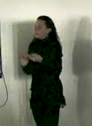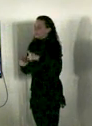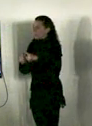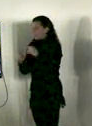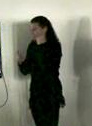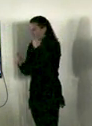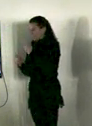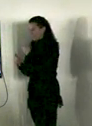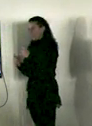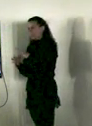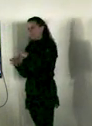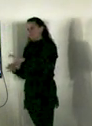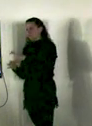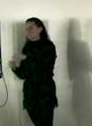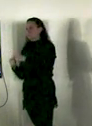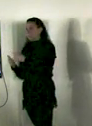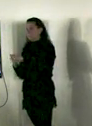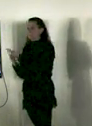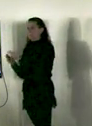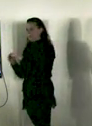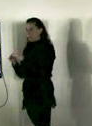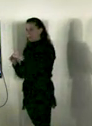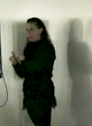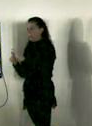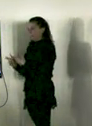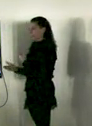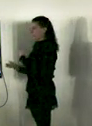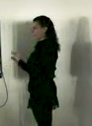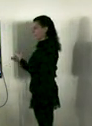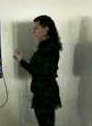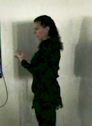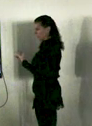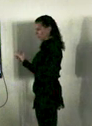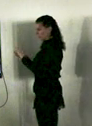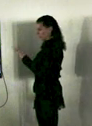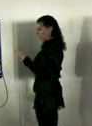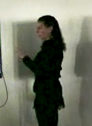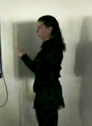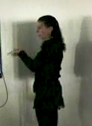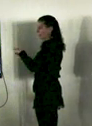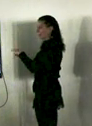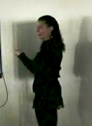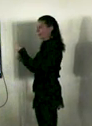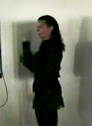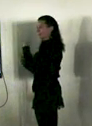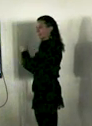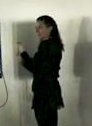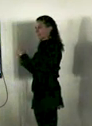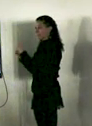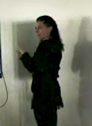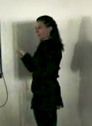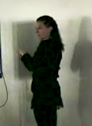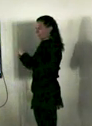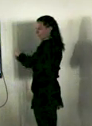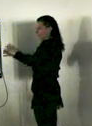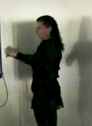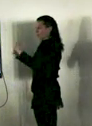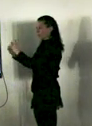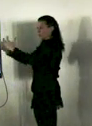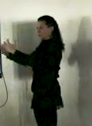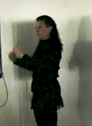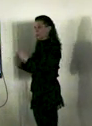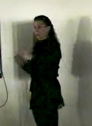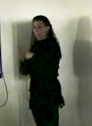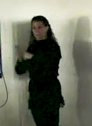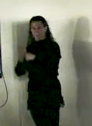the financial issue there is that they're missing the expanded audience. So I made up this little example here that I'm hoping is not too